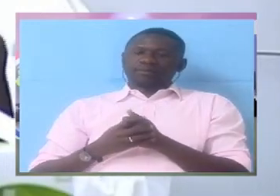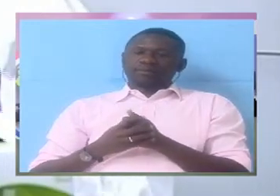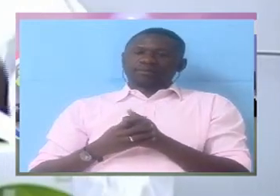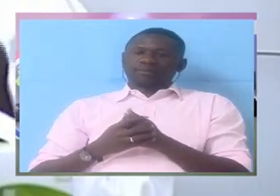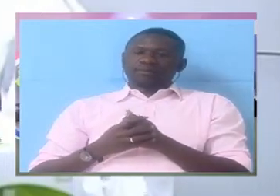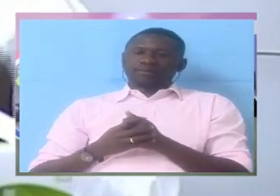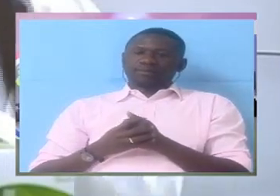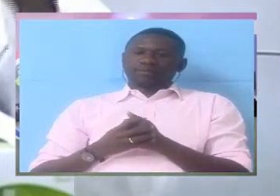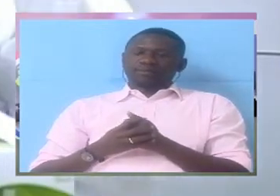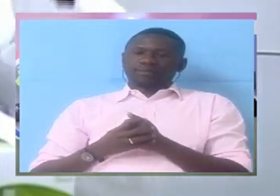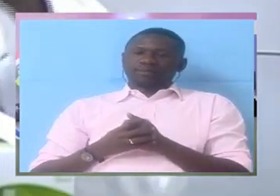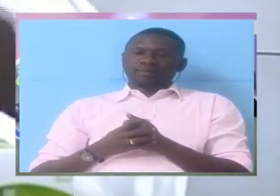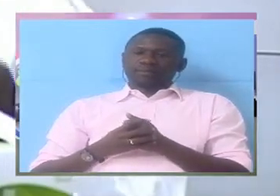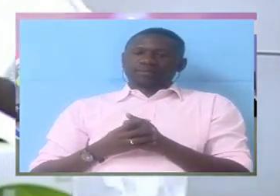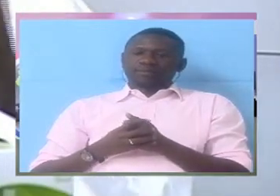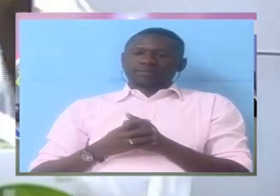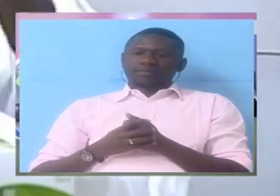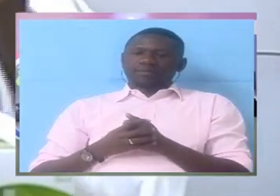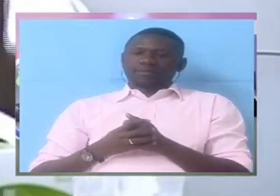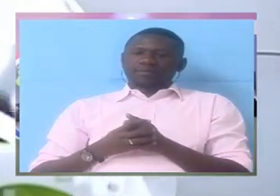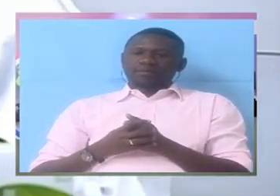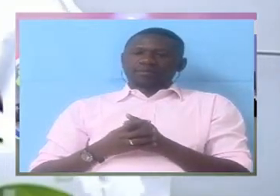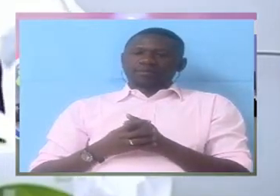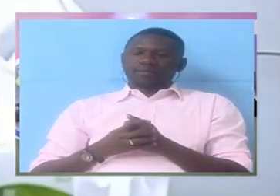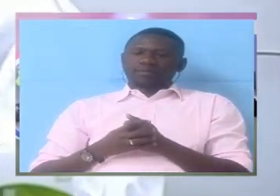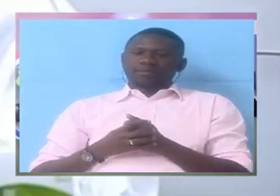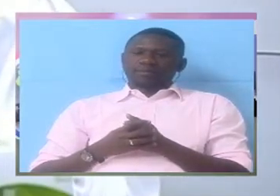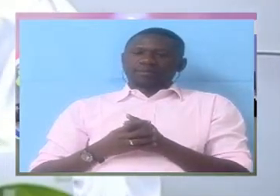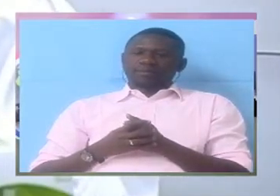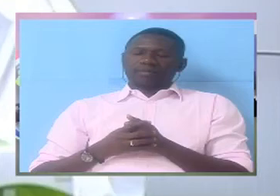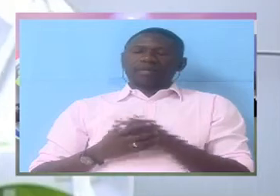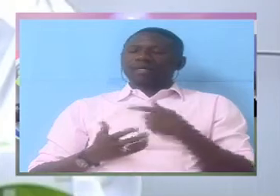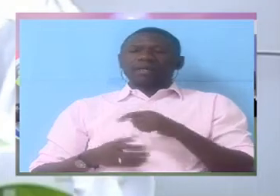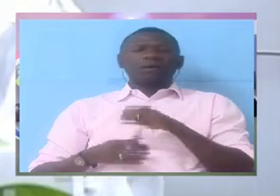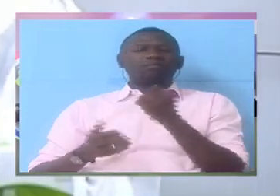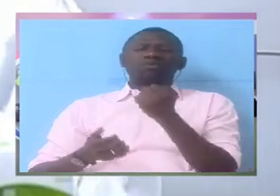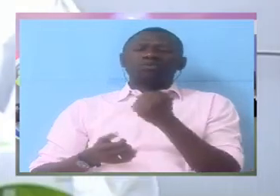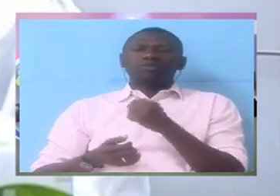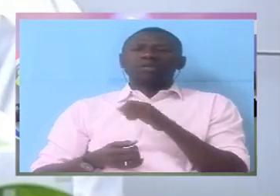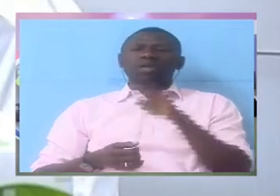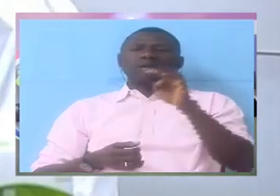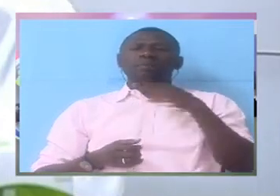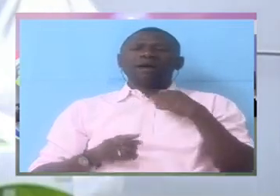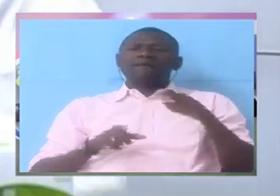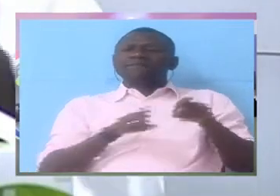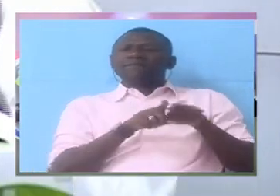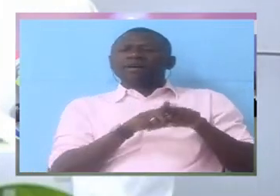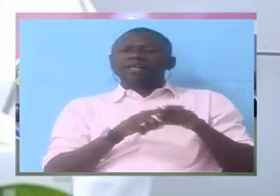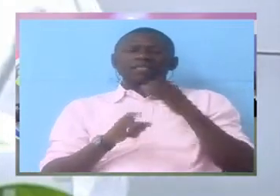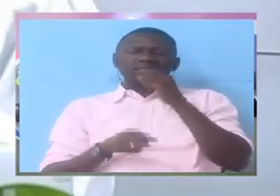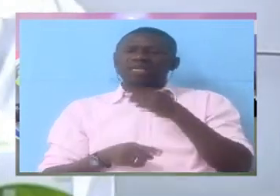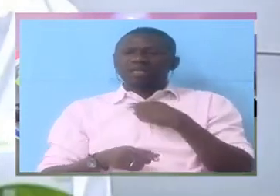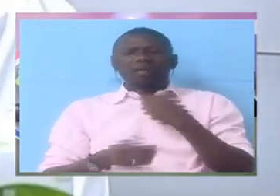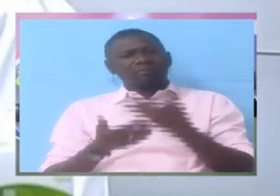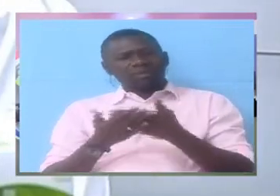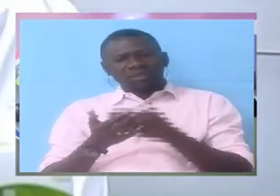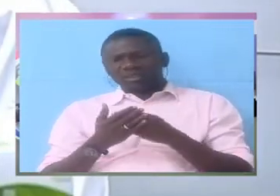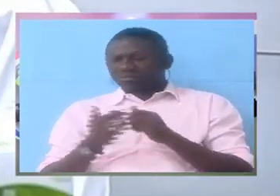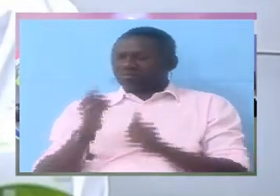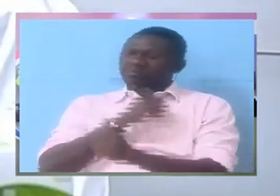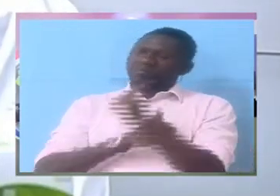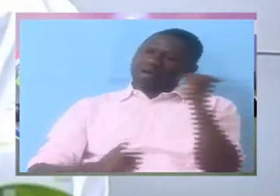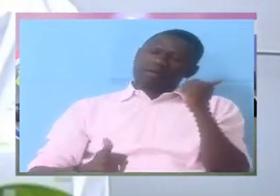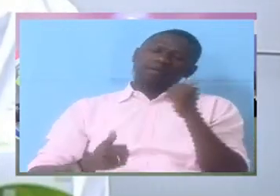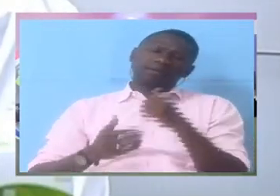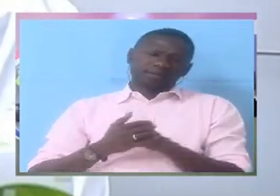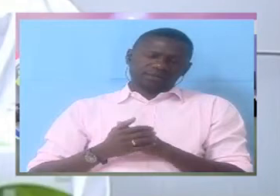Ibrahima said, insisted that we must go back. Salmina, don't kill yourself. We must go back. So I said, okay, let's go. Ibrahim le balanta ko Salmina